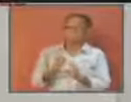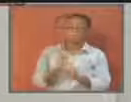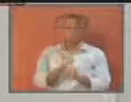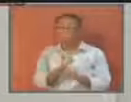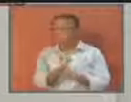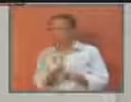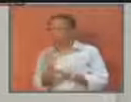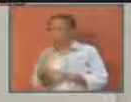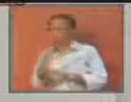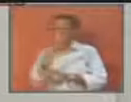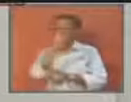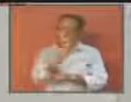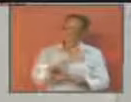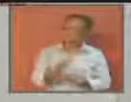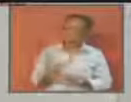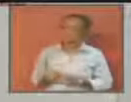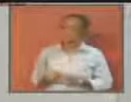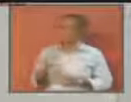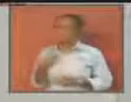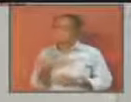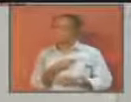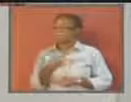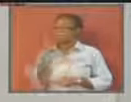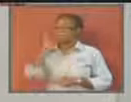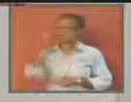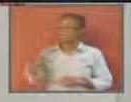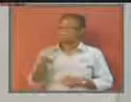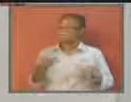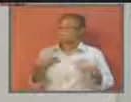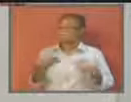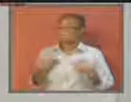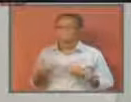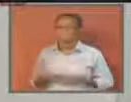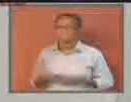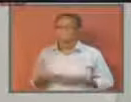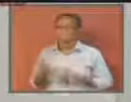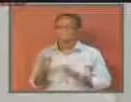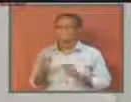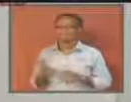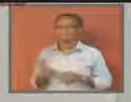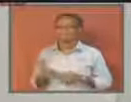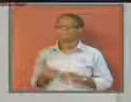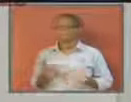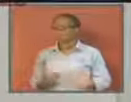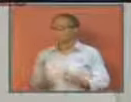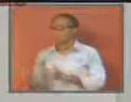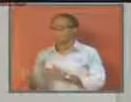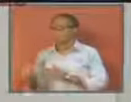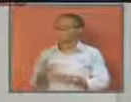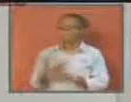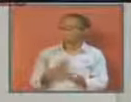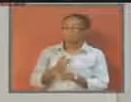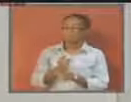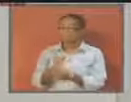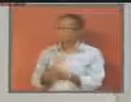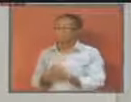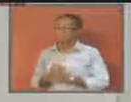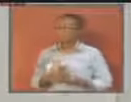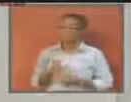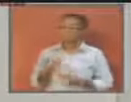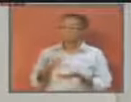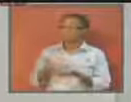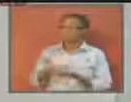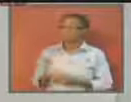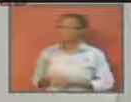risk in terms of the number of people. So again, I want to point out, one, that we're looking at